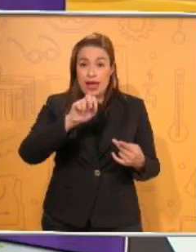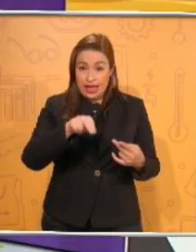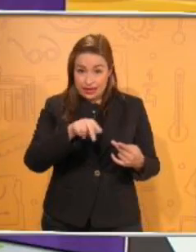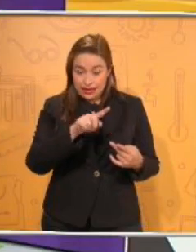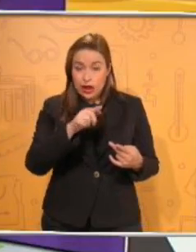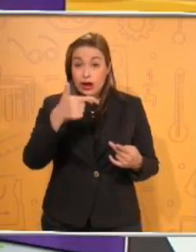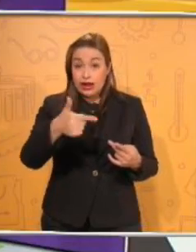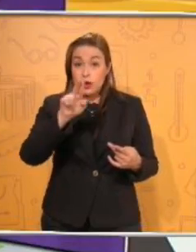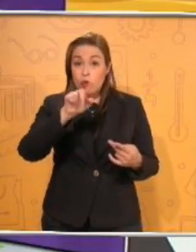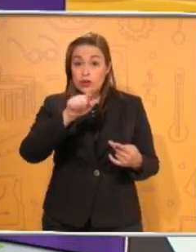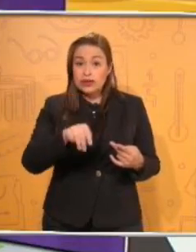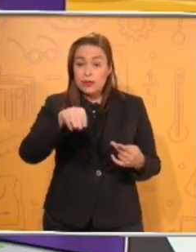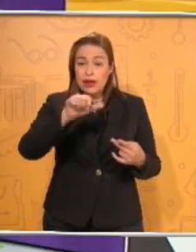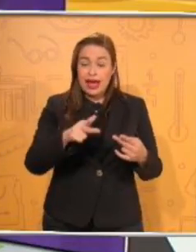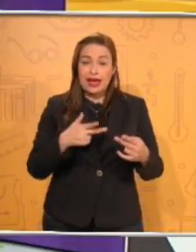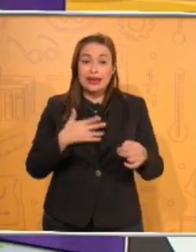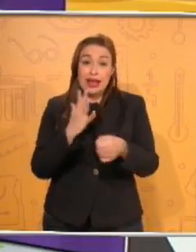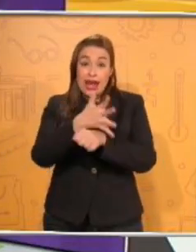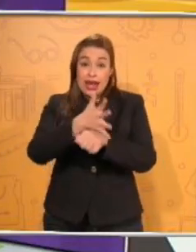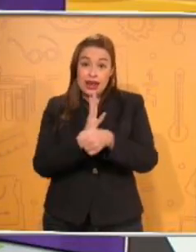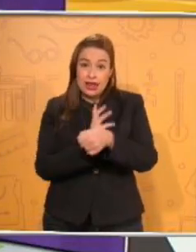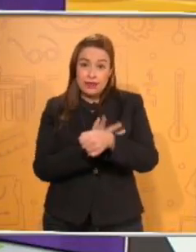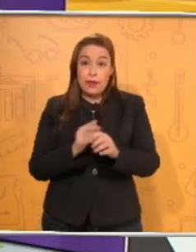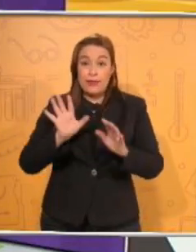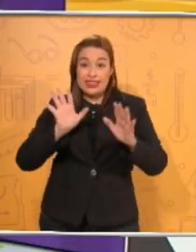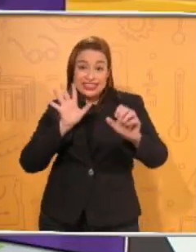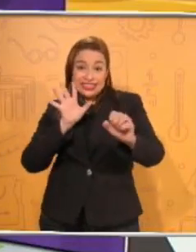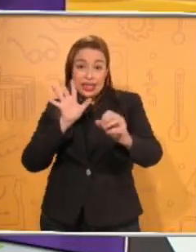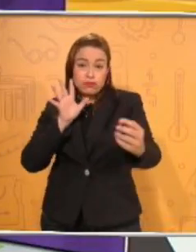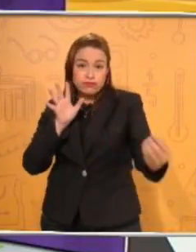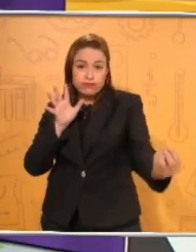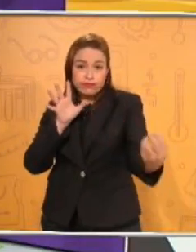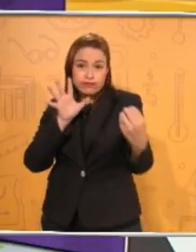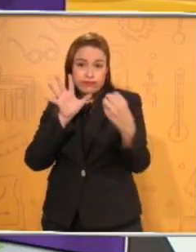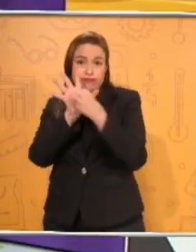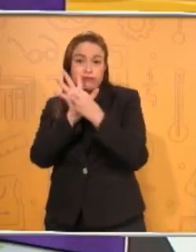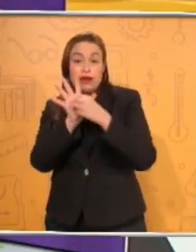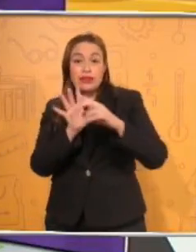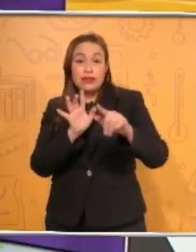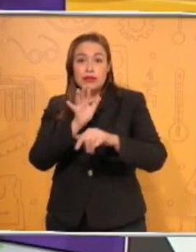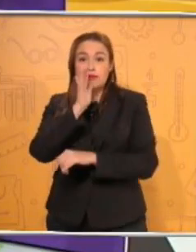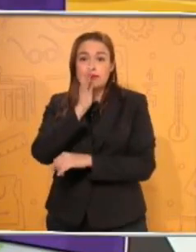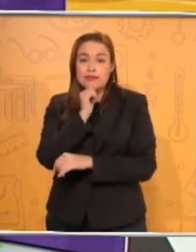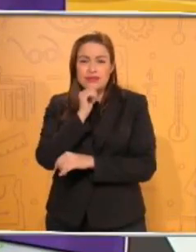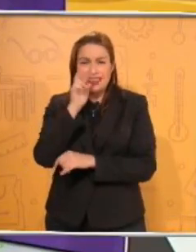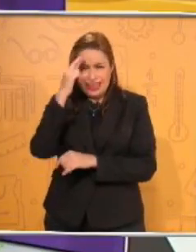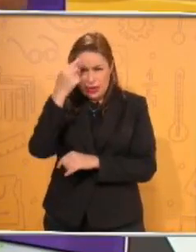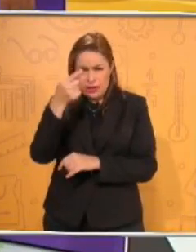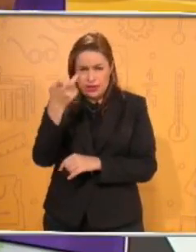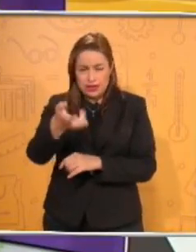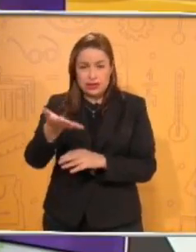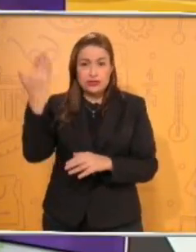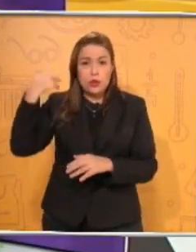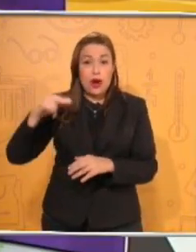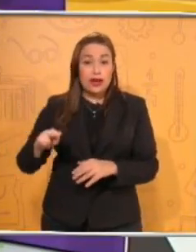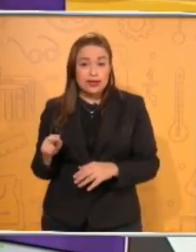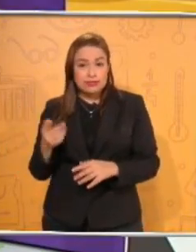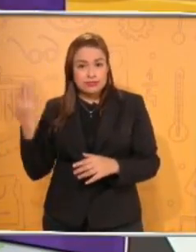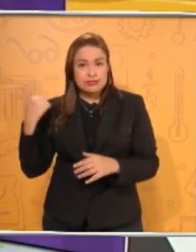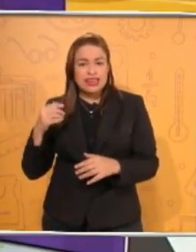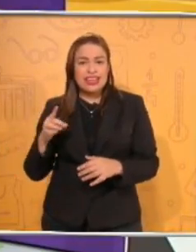Do you remember this moment? Christmas versus America? Nahuel was like the superhero,